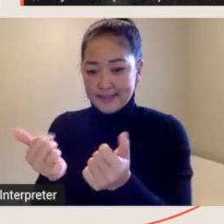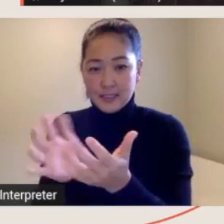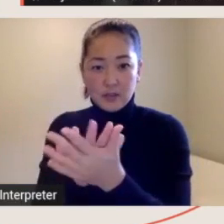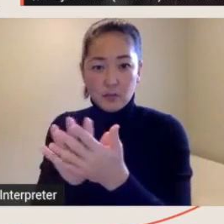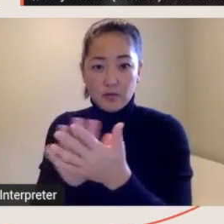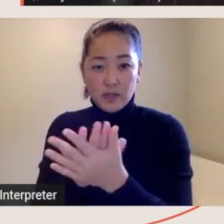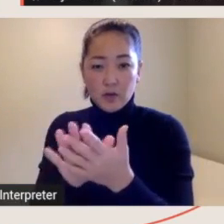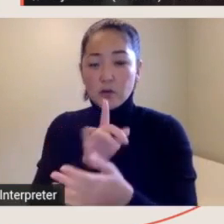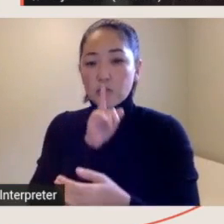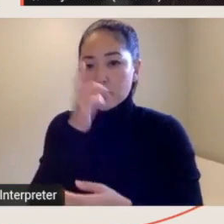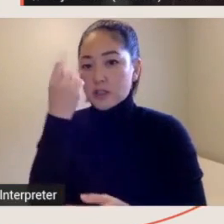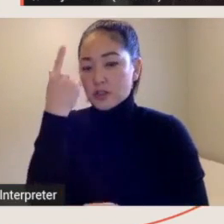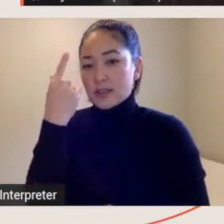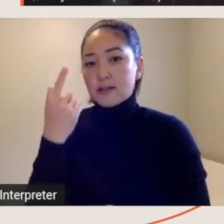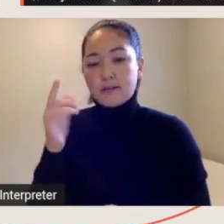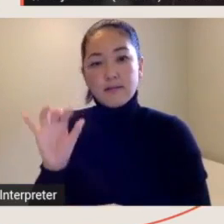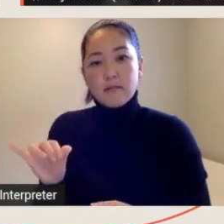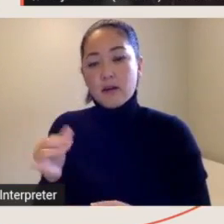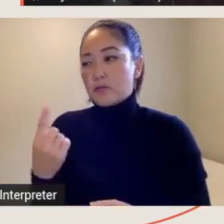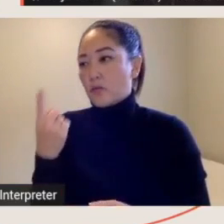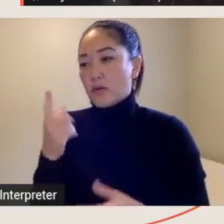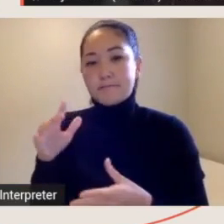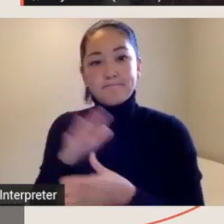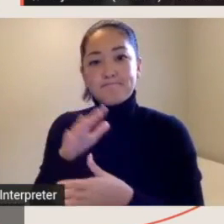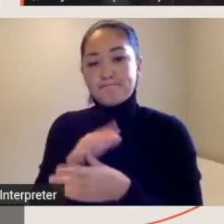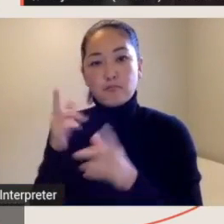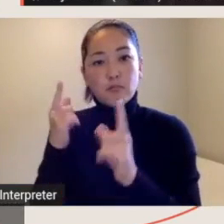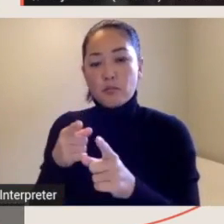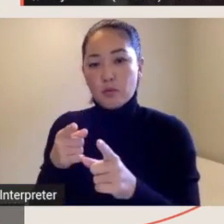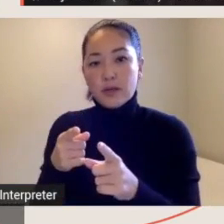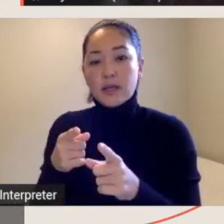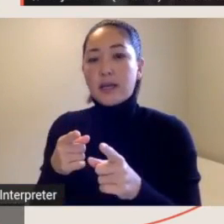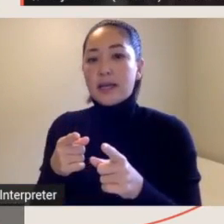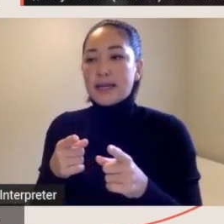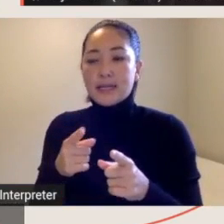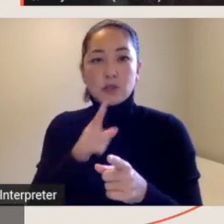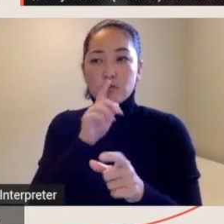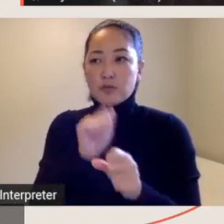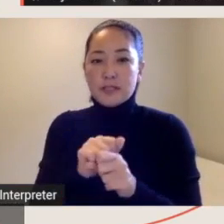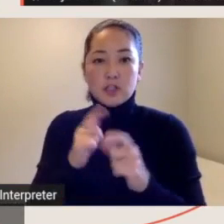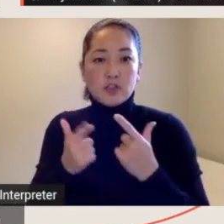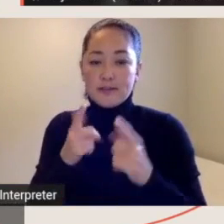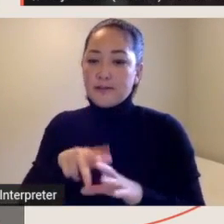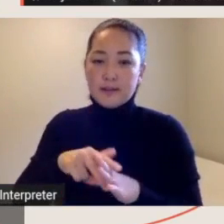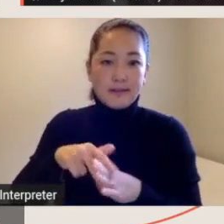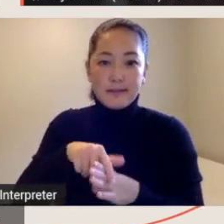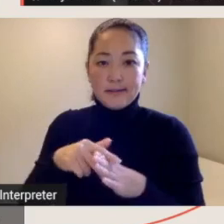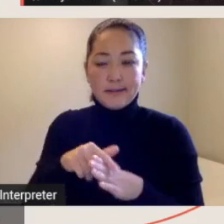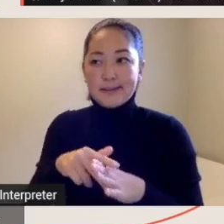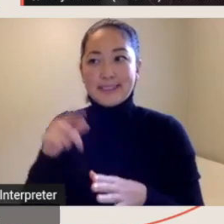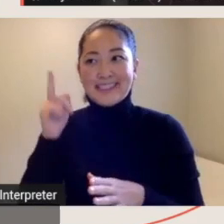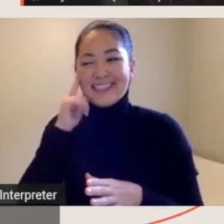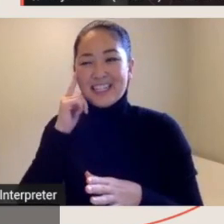really understood that that was one of the main point of it. Like, it is the limbo, it is the future of the